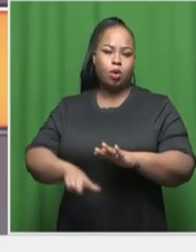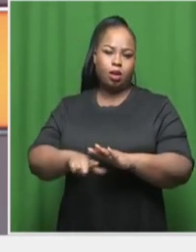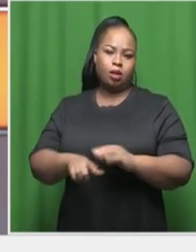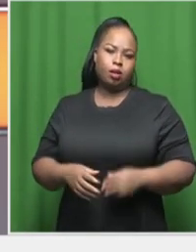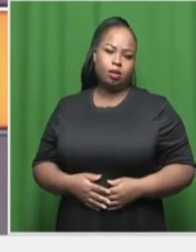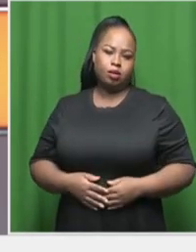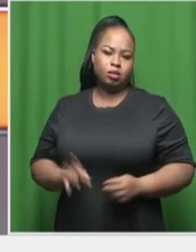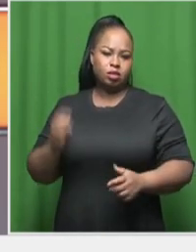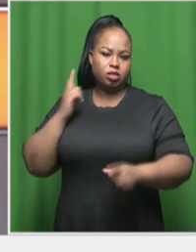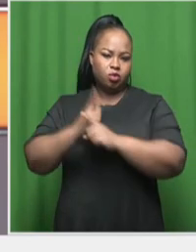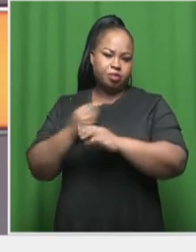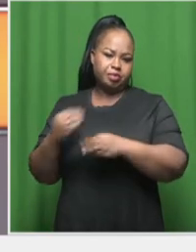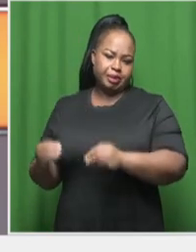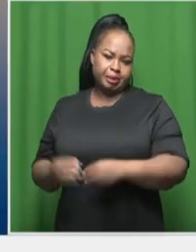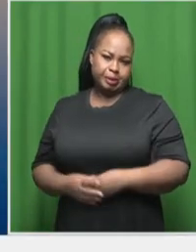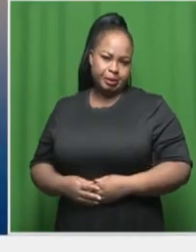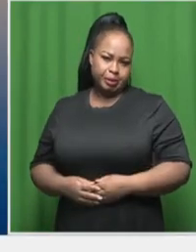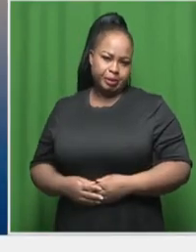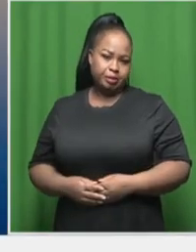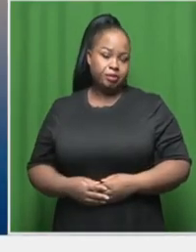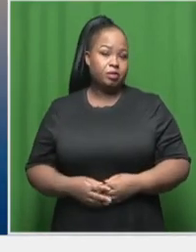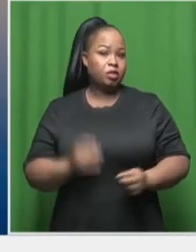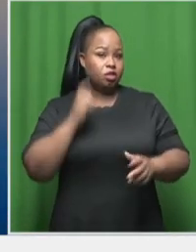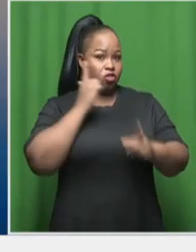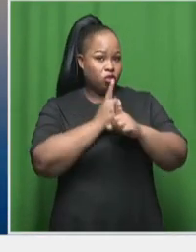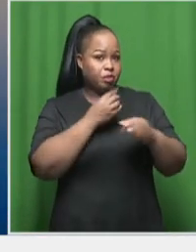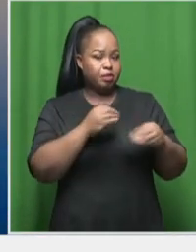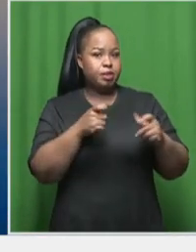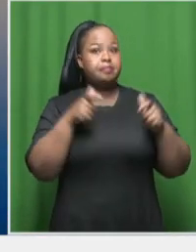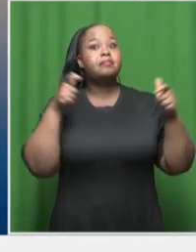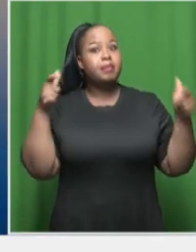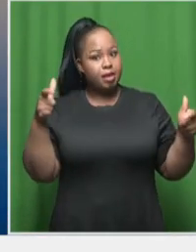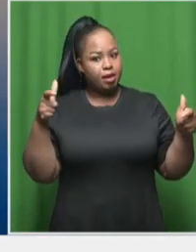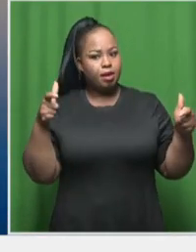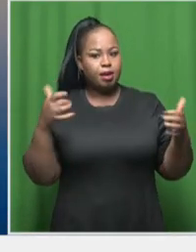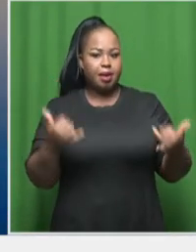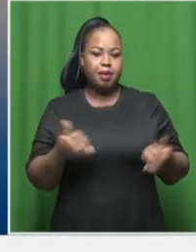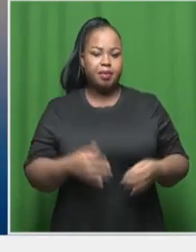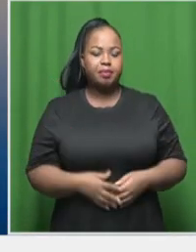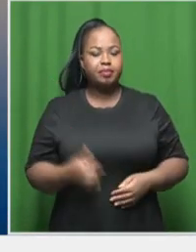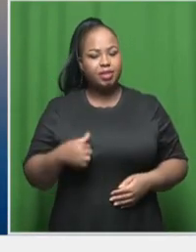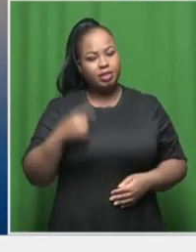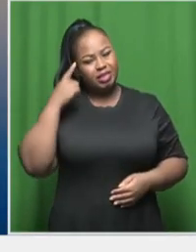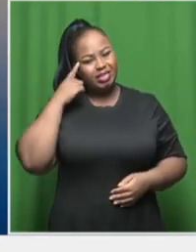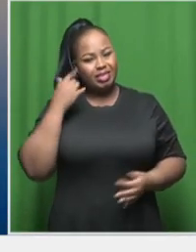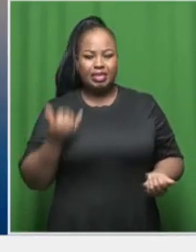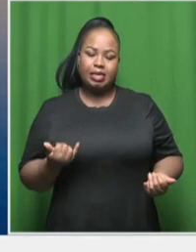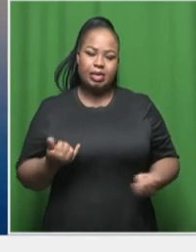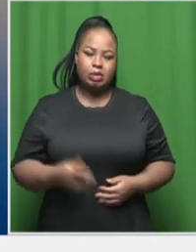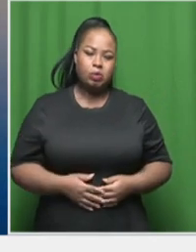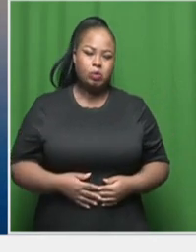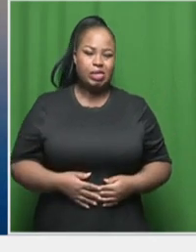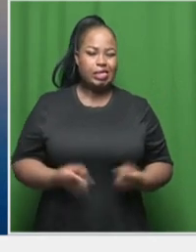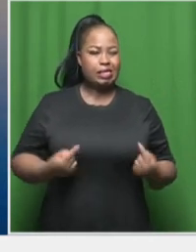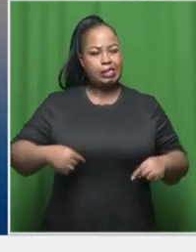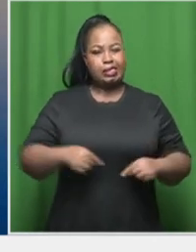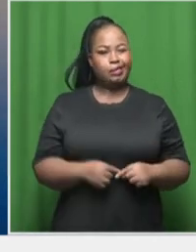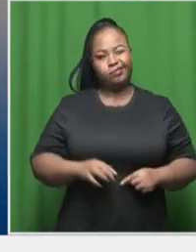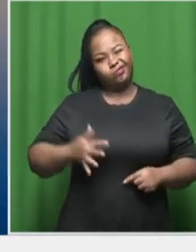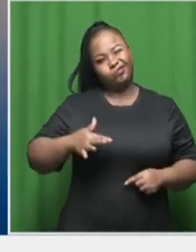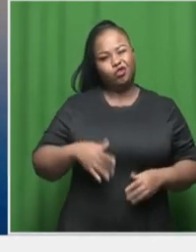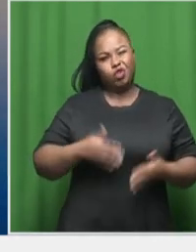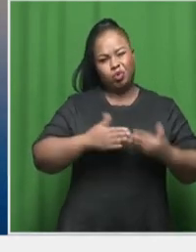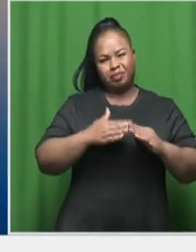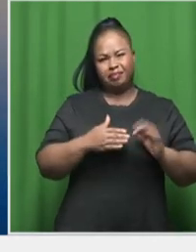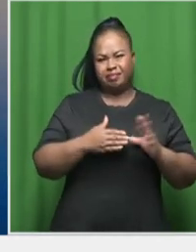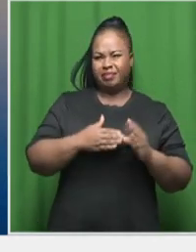supporting township business? You know, township business is very big. And I think we are not leveraging it as residents